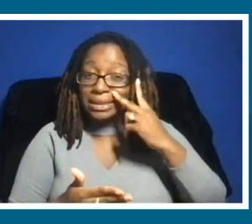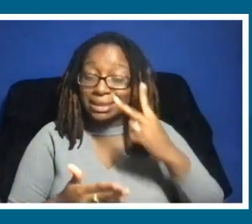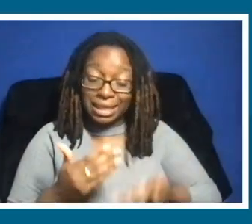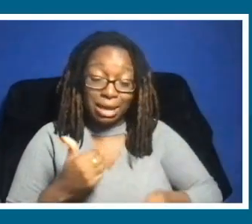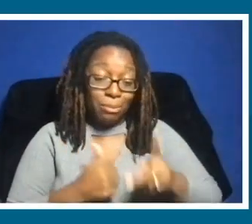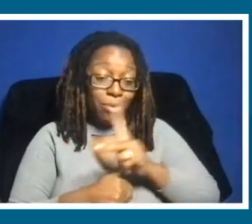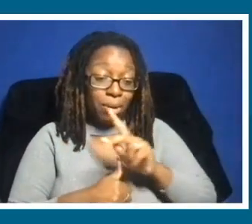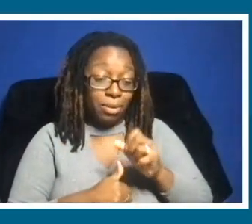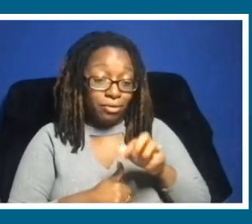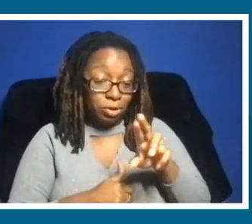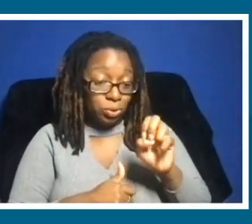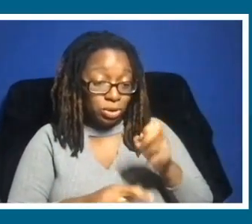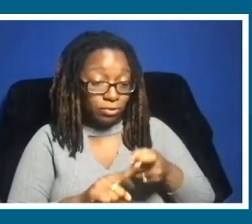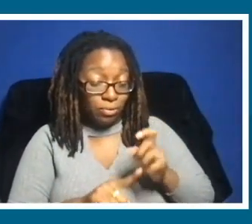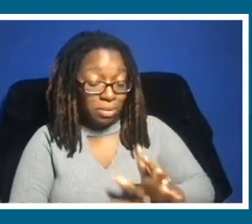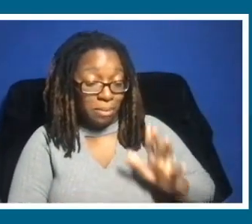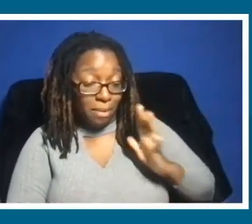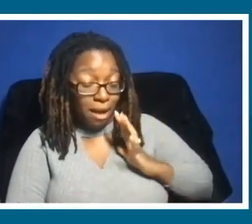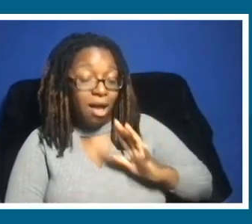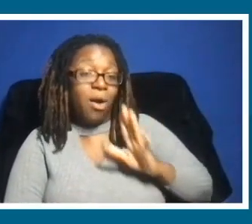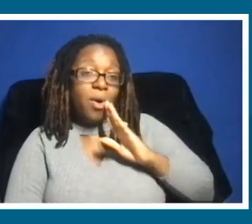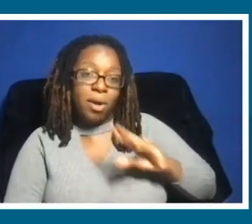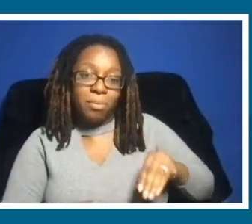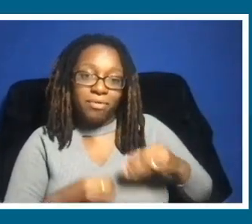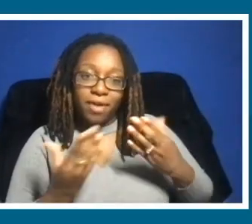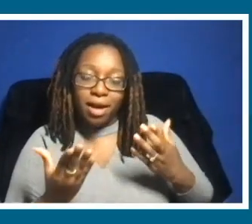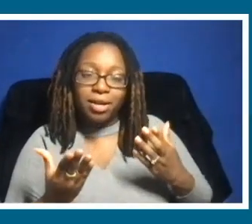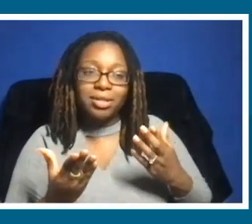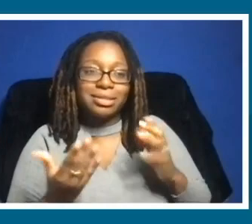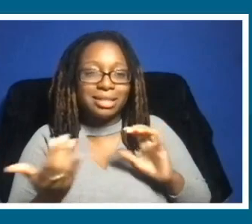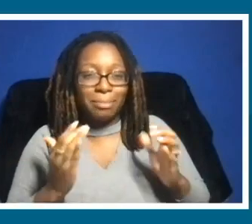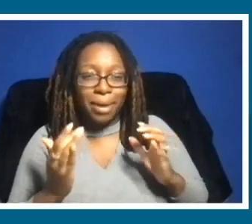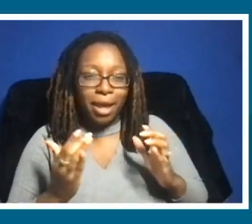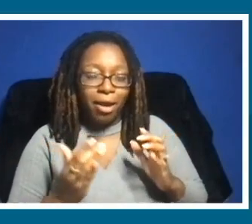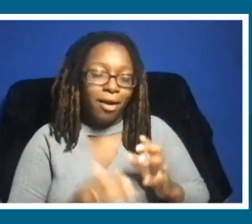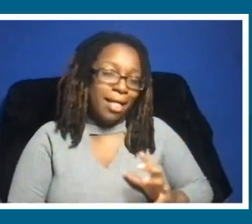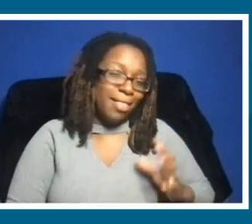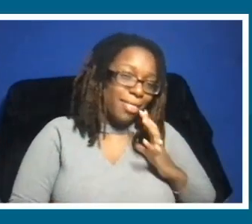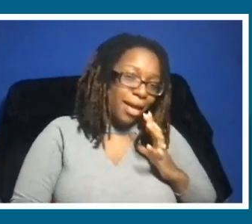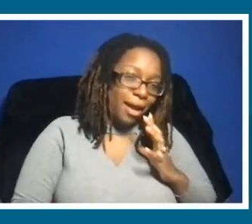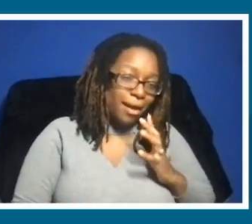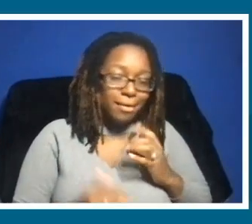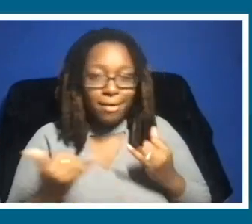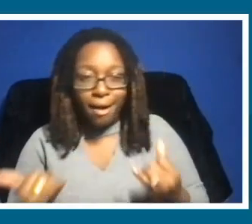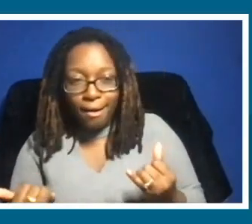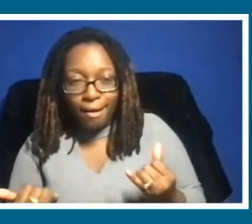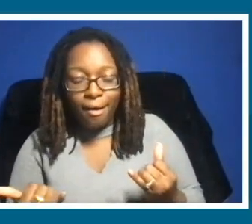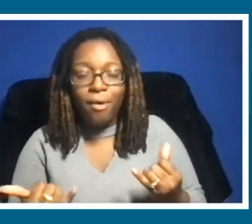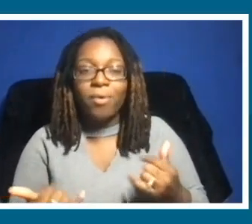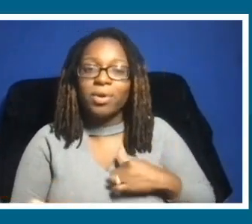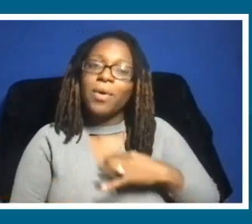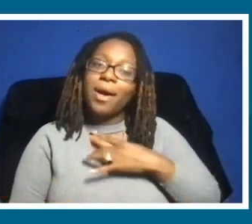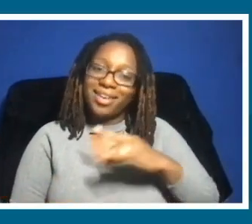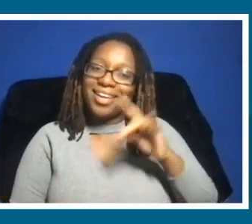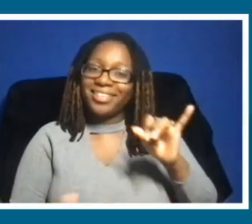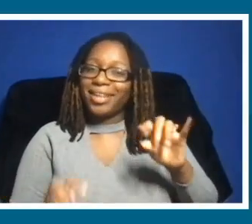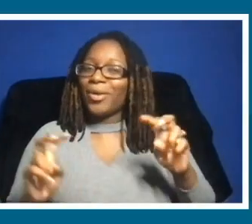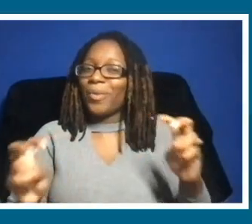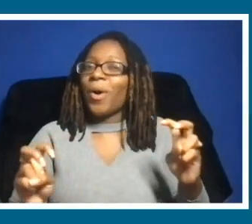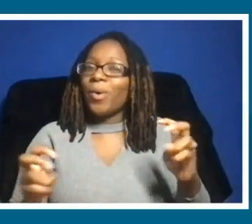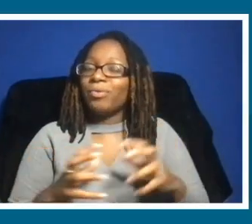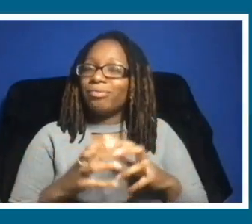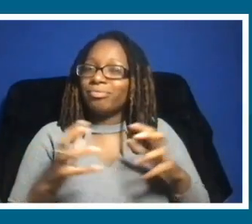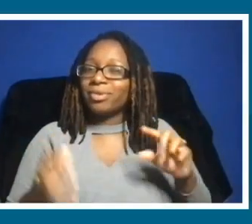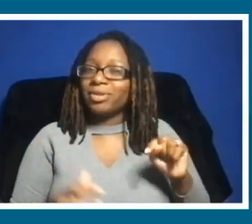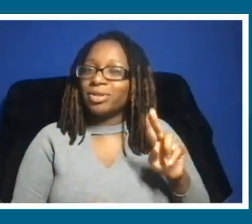past provide us to compare the then and the now. I like that quote an awful lot, Tuyen. Very nice.